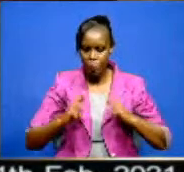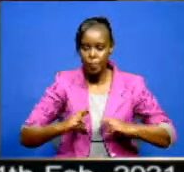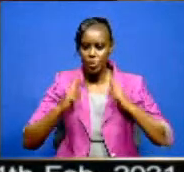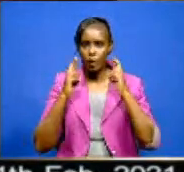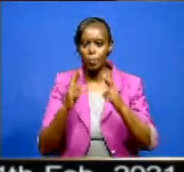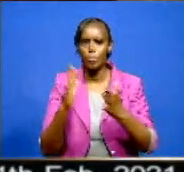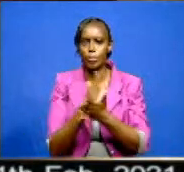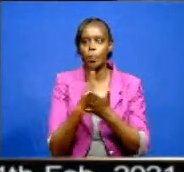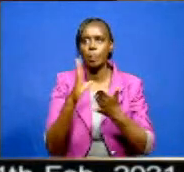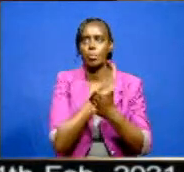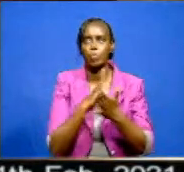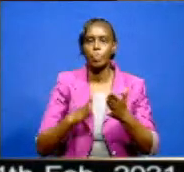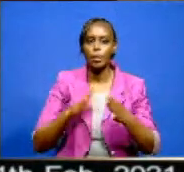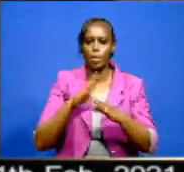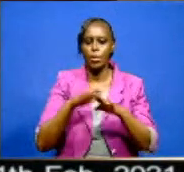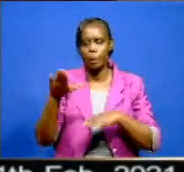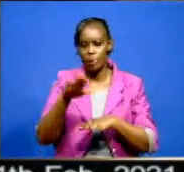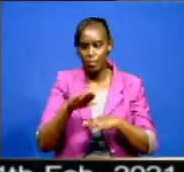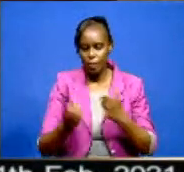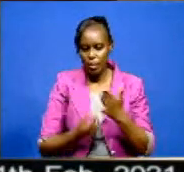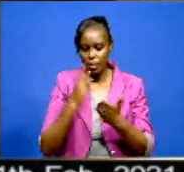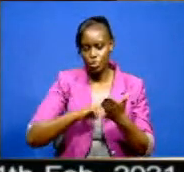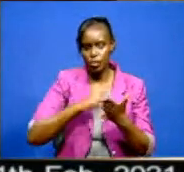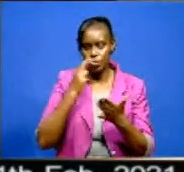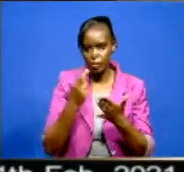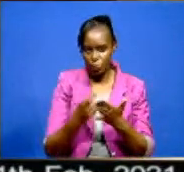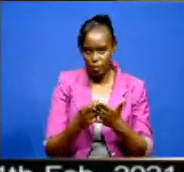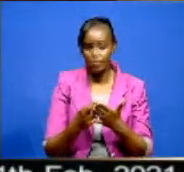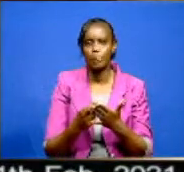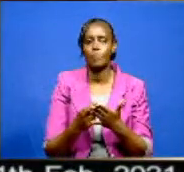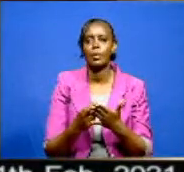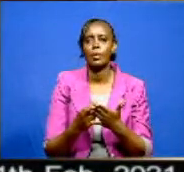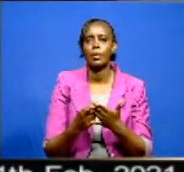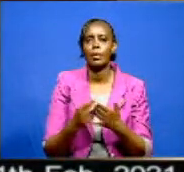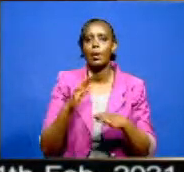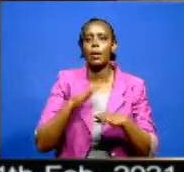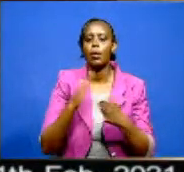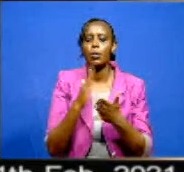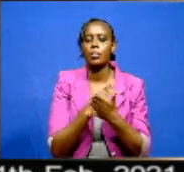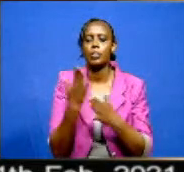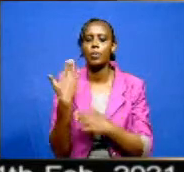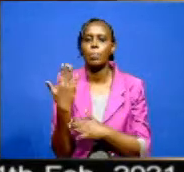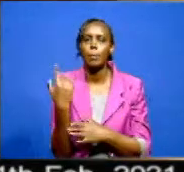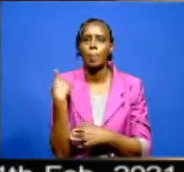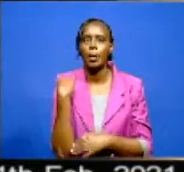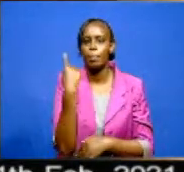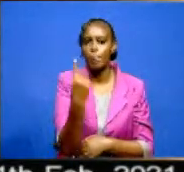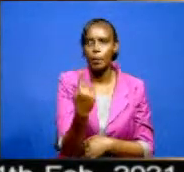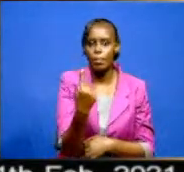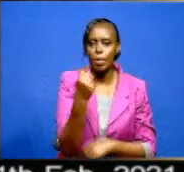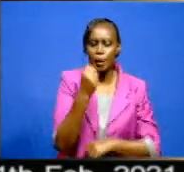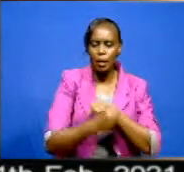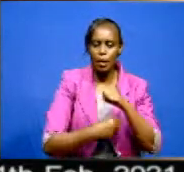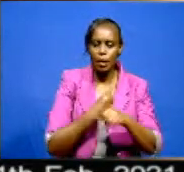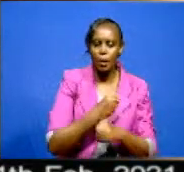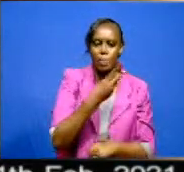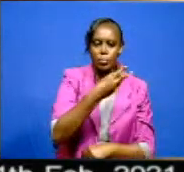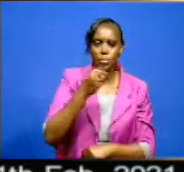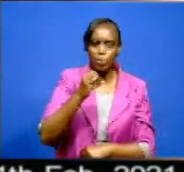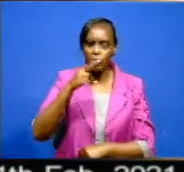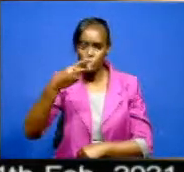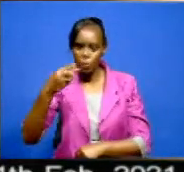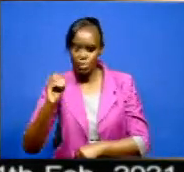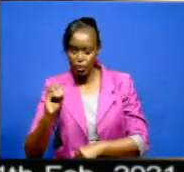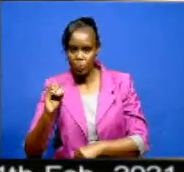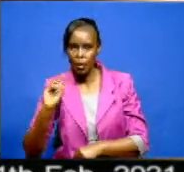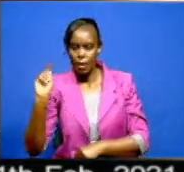of the Departmental Committee on Environment and Natural Resources on sessional paper number 1 of 2020